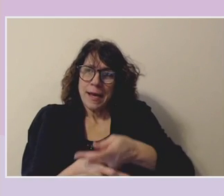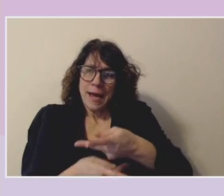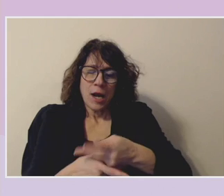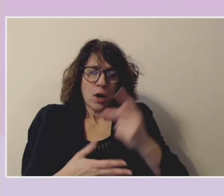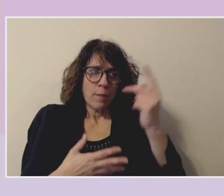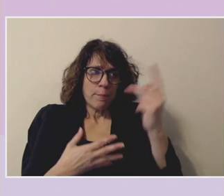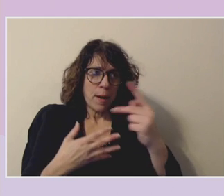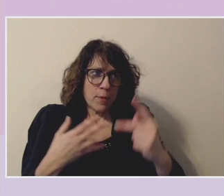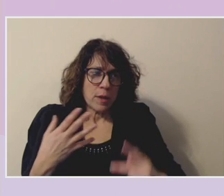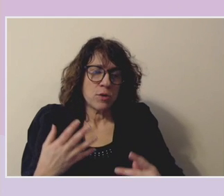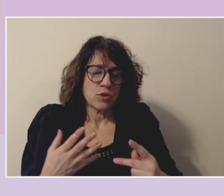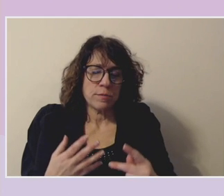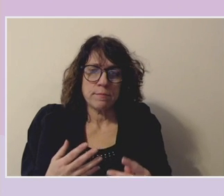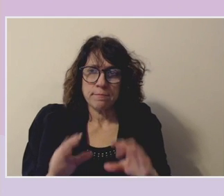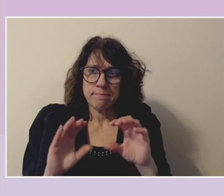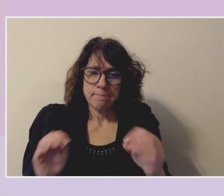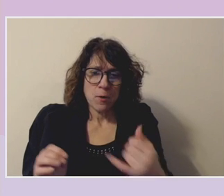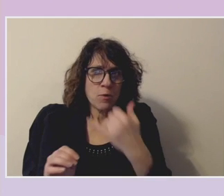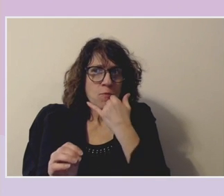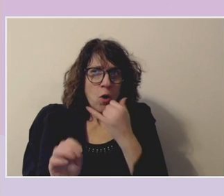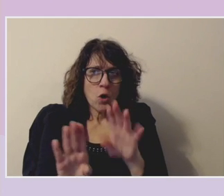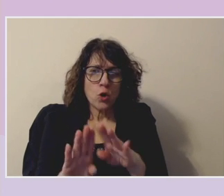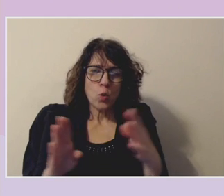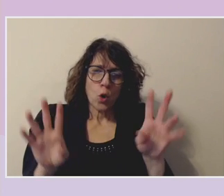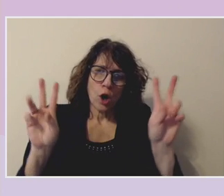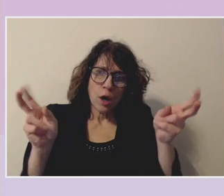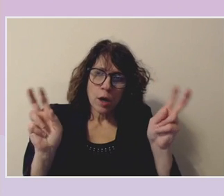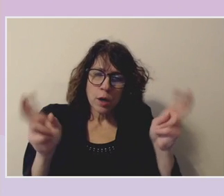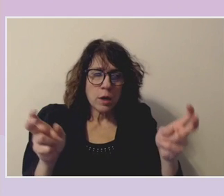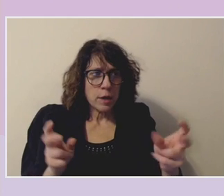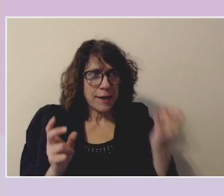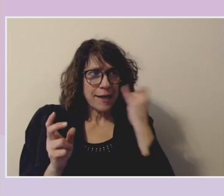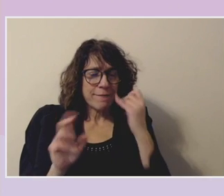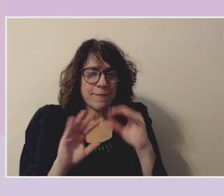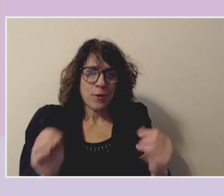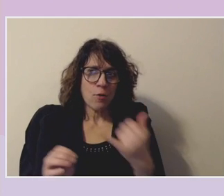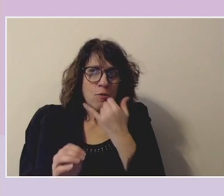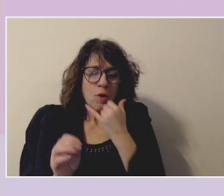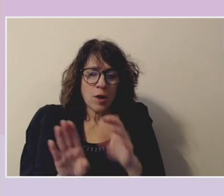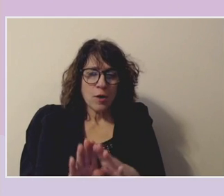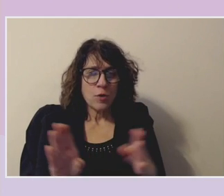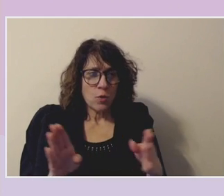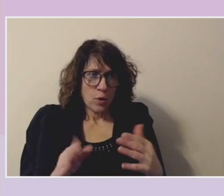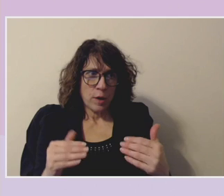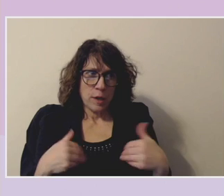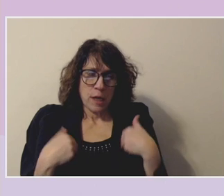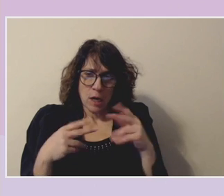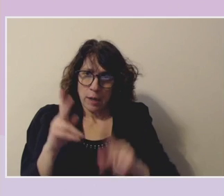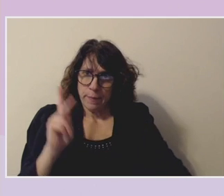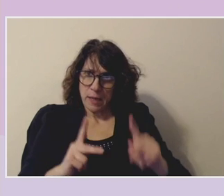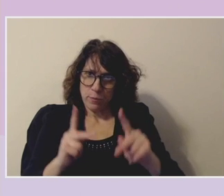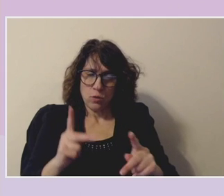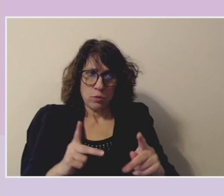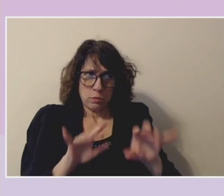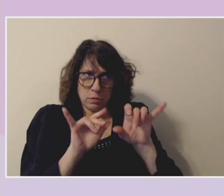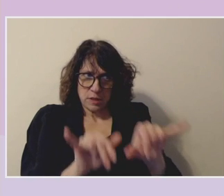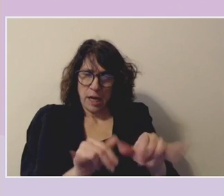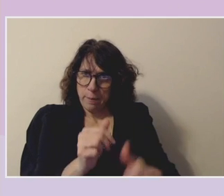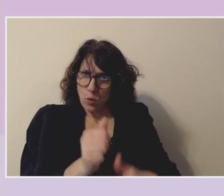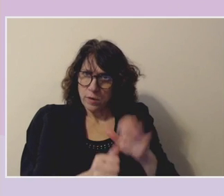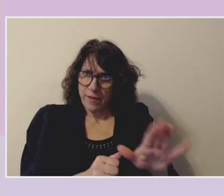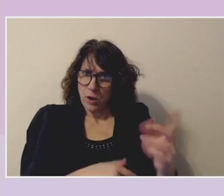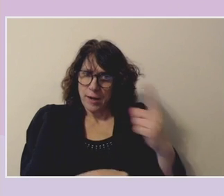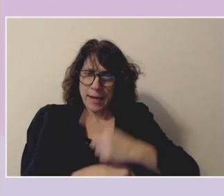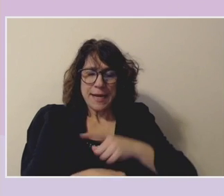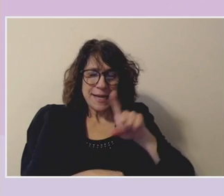door. Well, if there's no wrong door, surely the place where you spend the majority of their day needs to be one of those doors. And I don't,